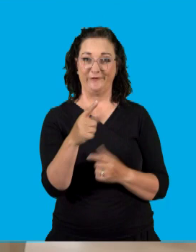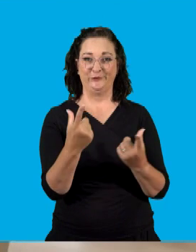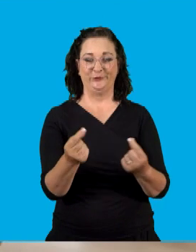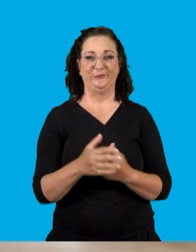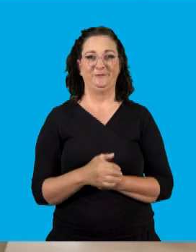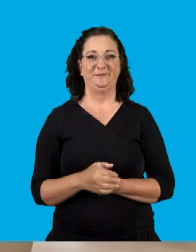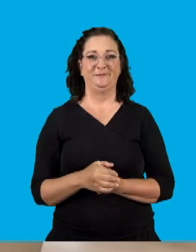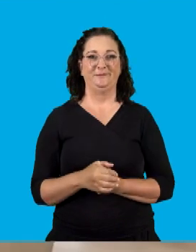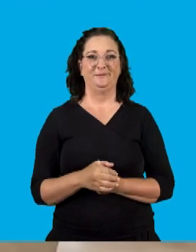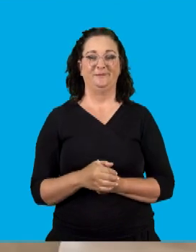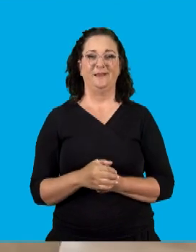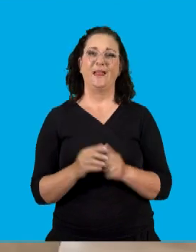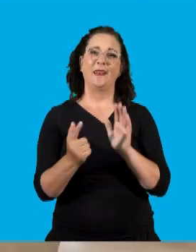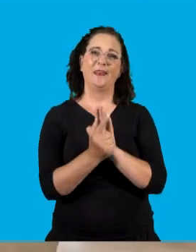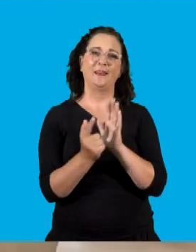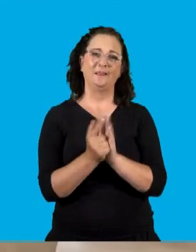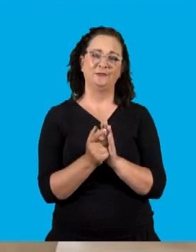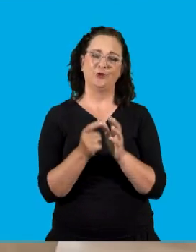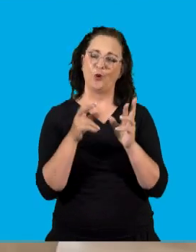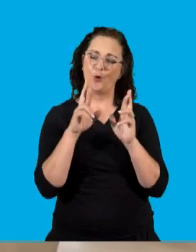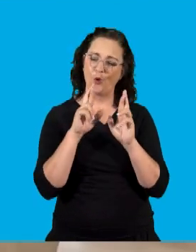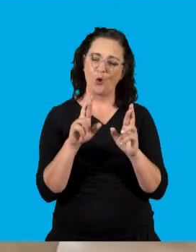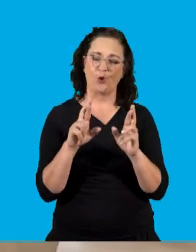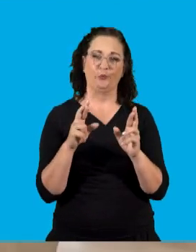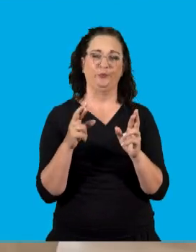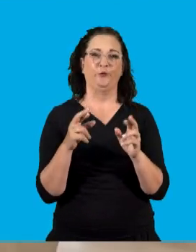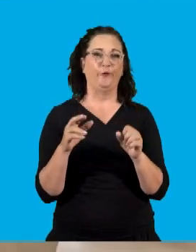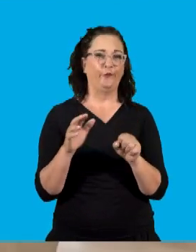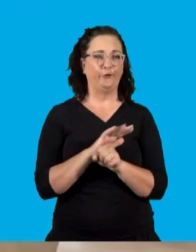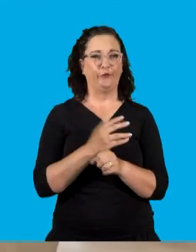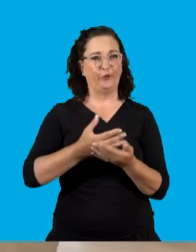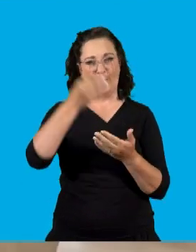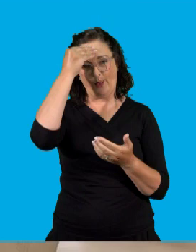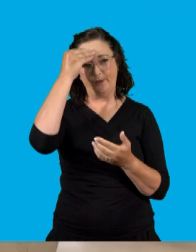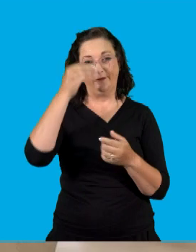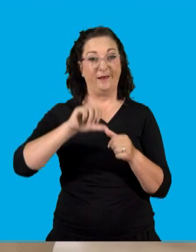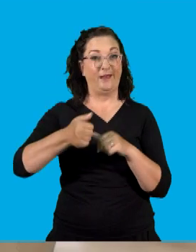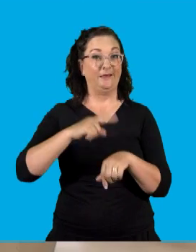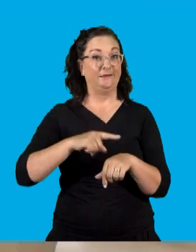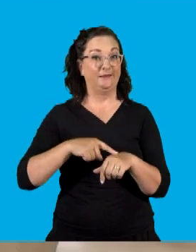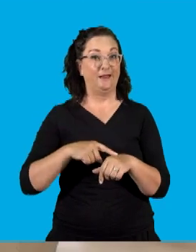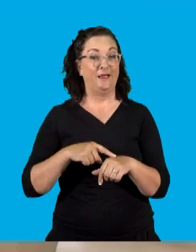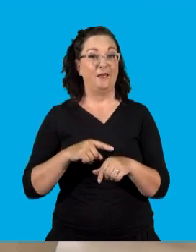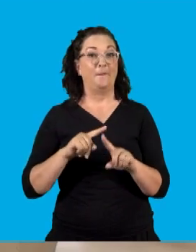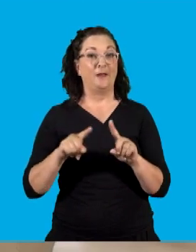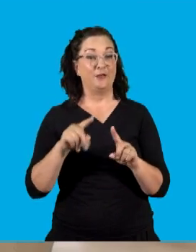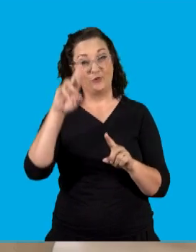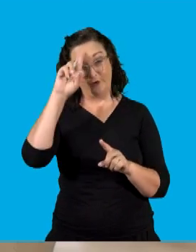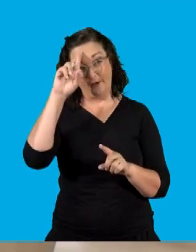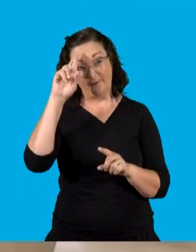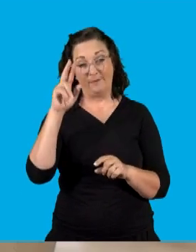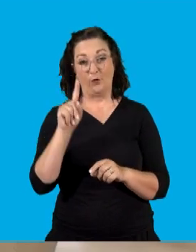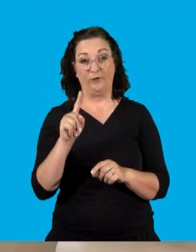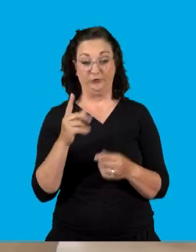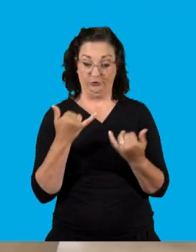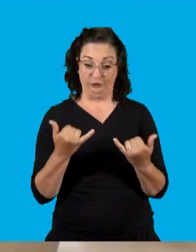own. I hope and wish that today's lesson was fruitful and hope to see you next time. But before we leave, you need to remember